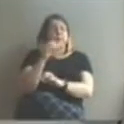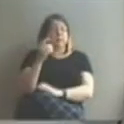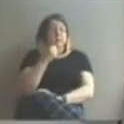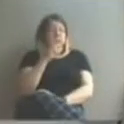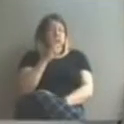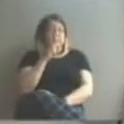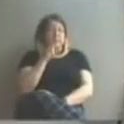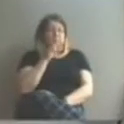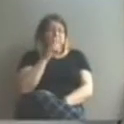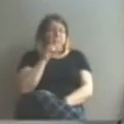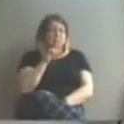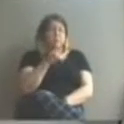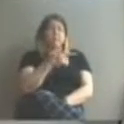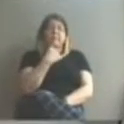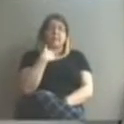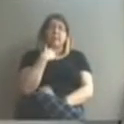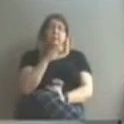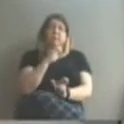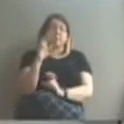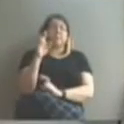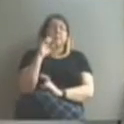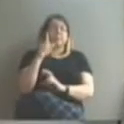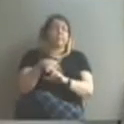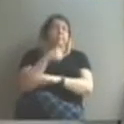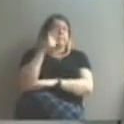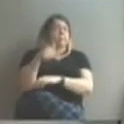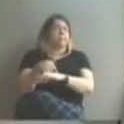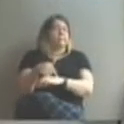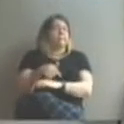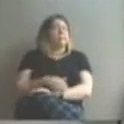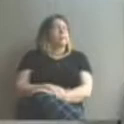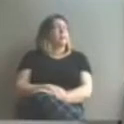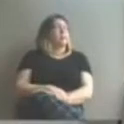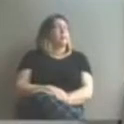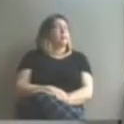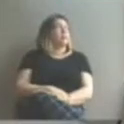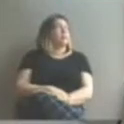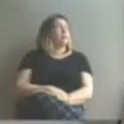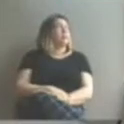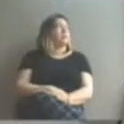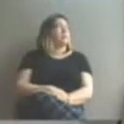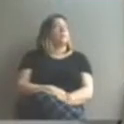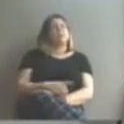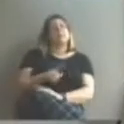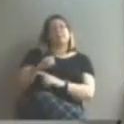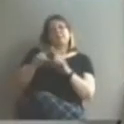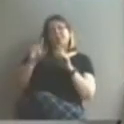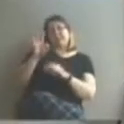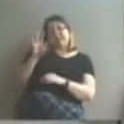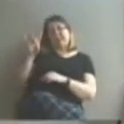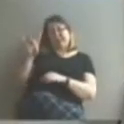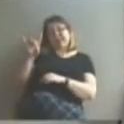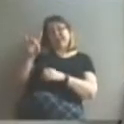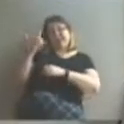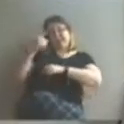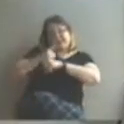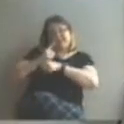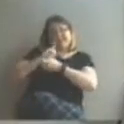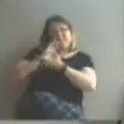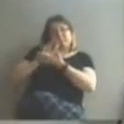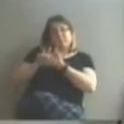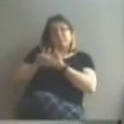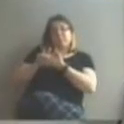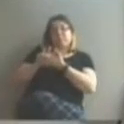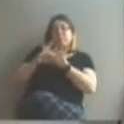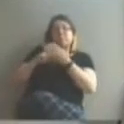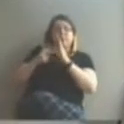Razor, said that you've had your materials together for some time. But time is of the essence with the 98 days for school to open. And